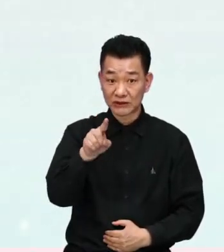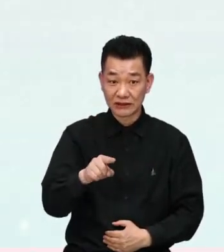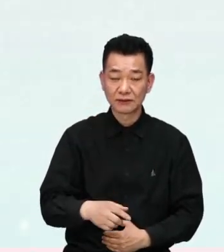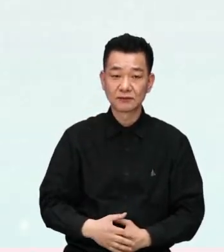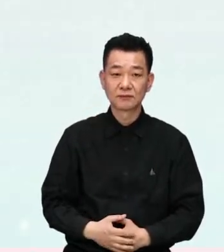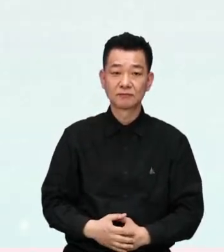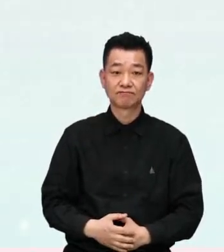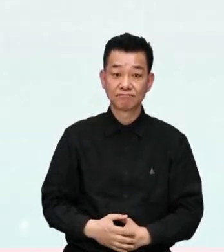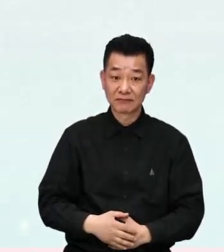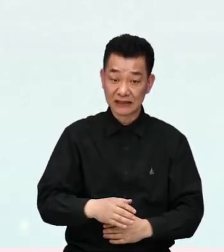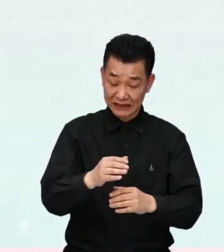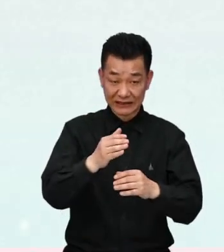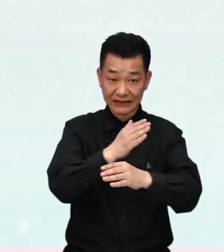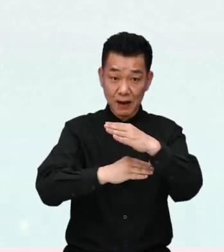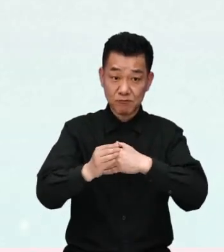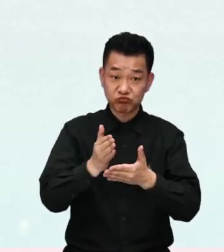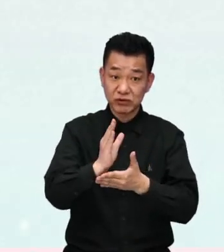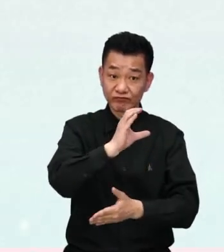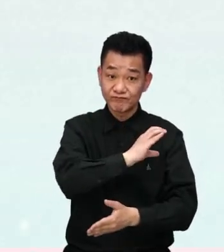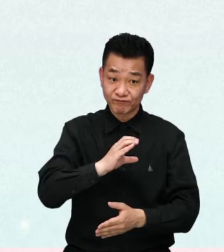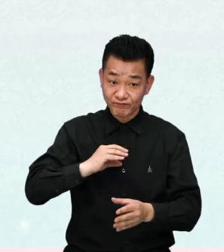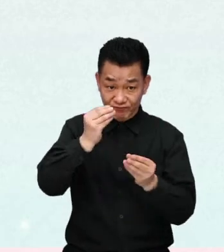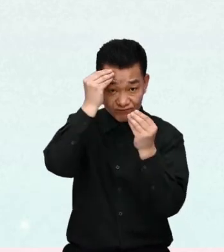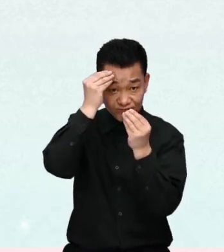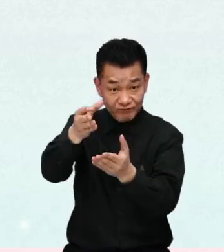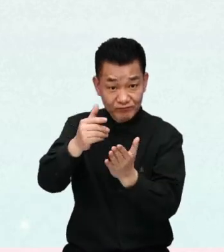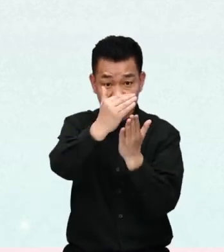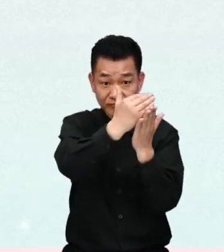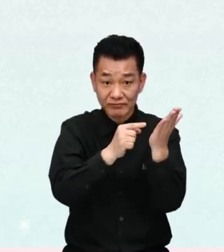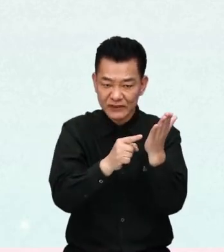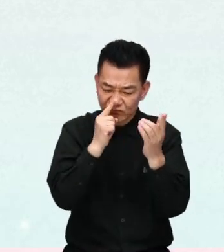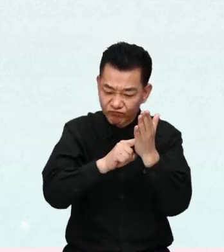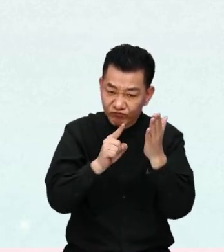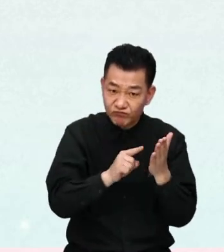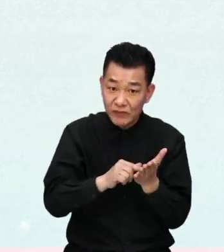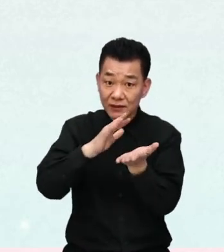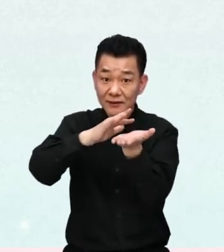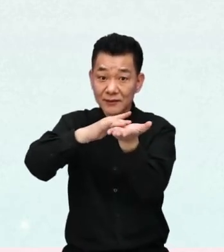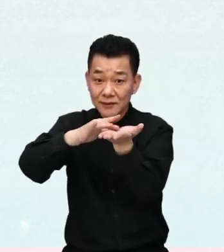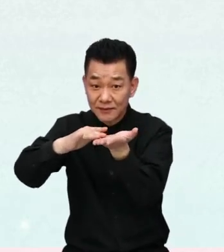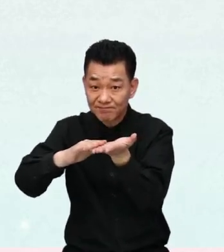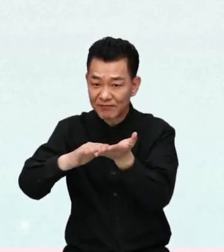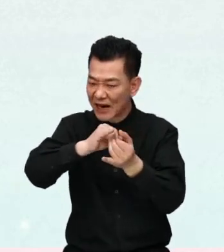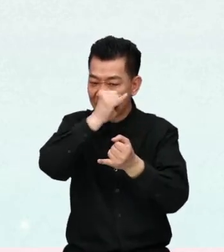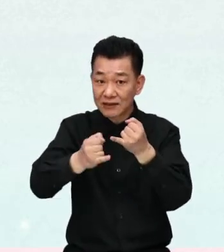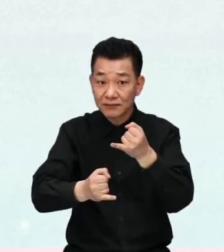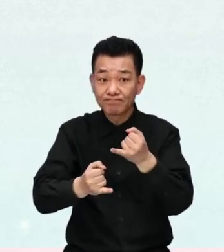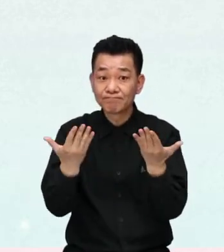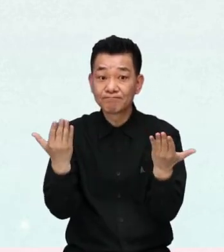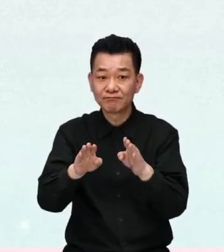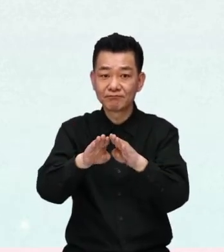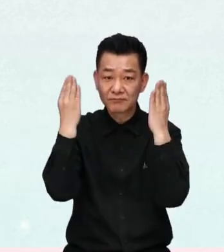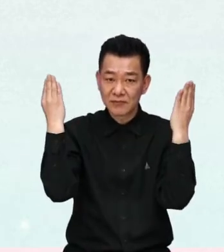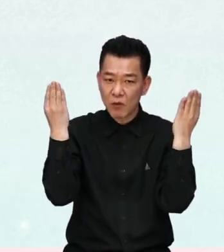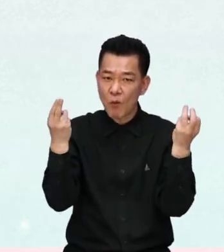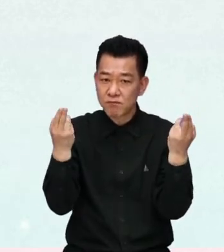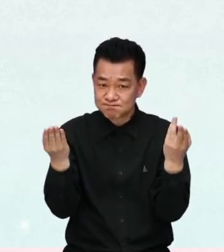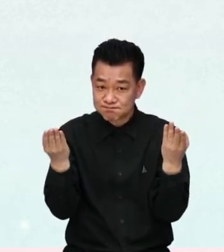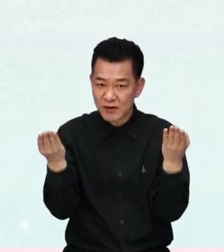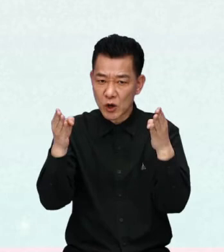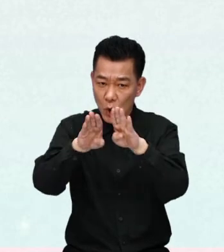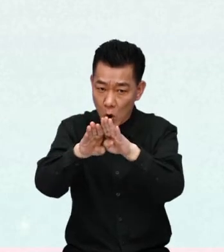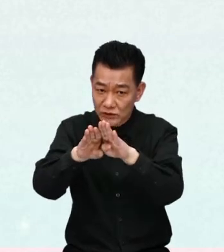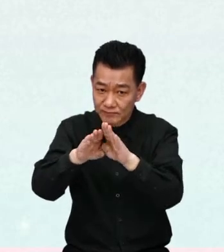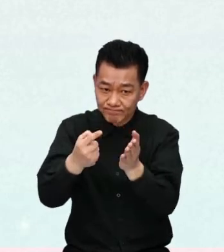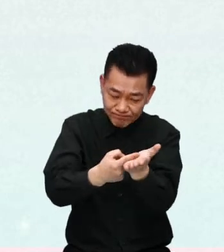Shall we solve a quiz? The Committee on the Rights of Persons with Disabilities shall not disclose the content of the examining procedure